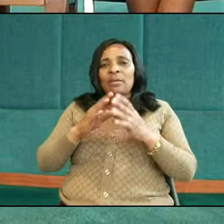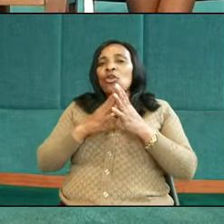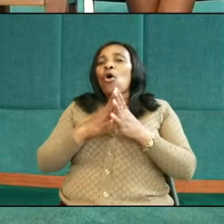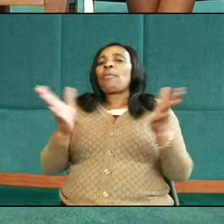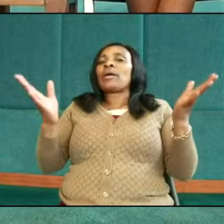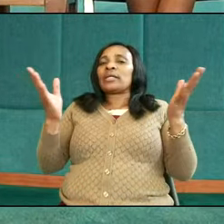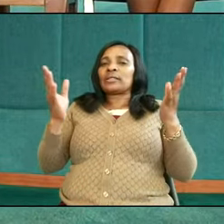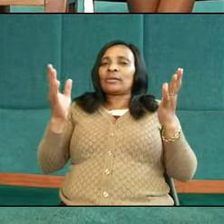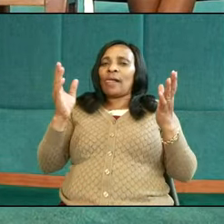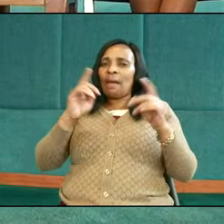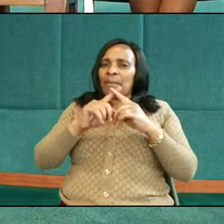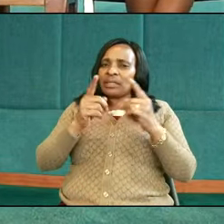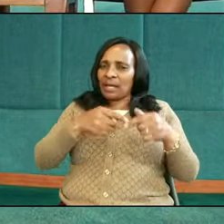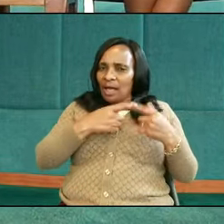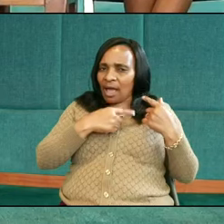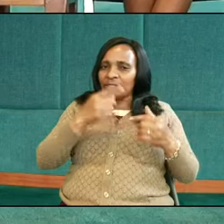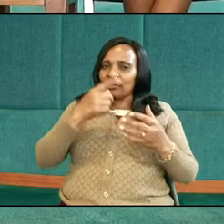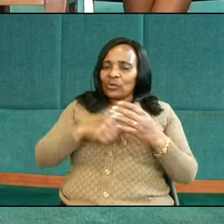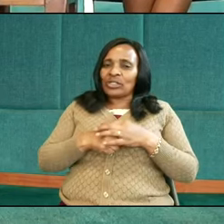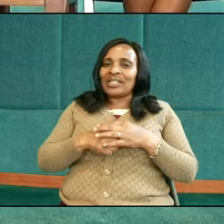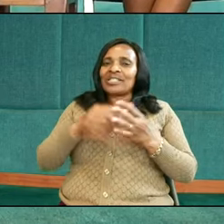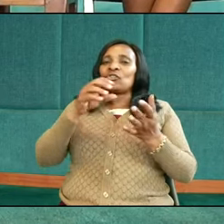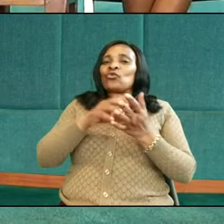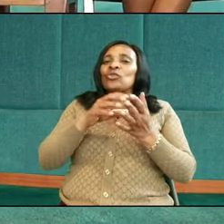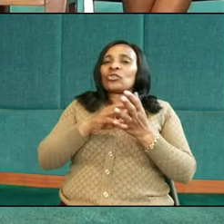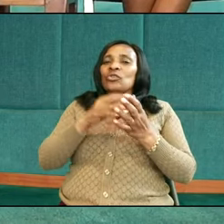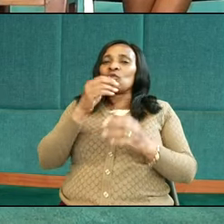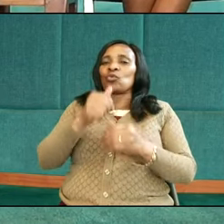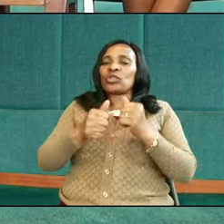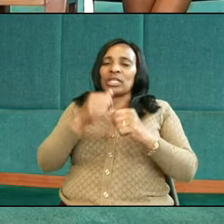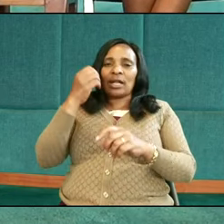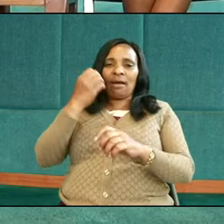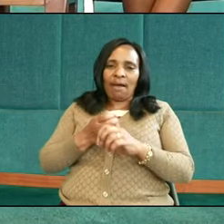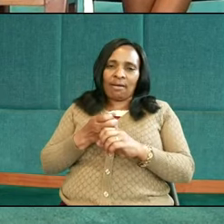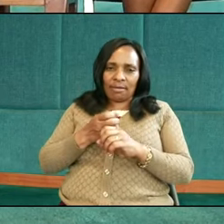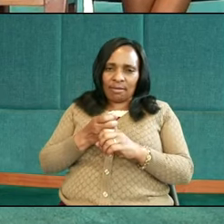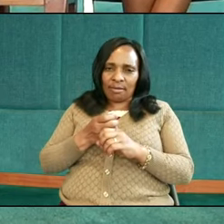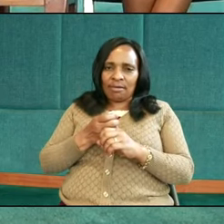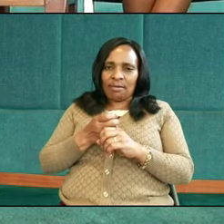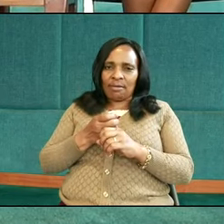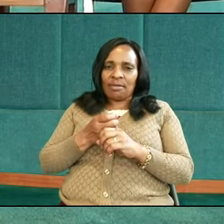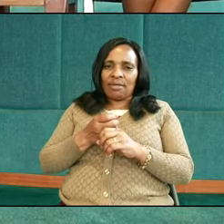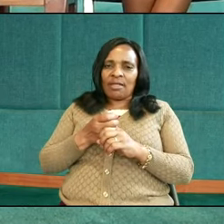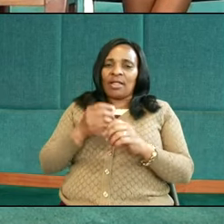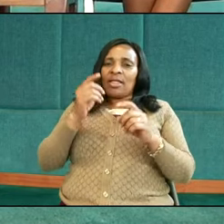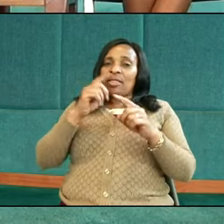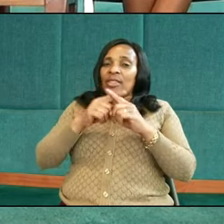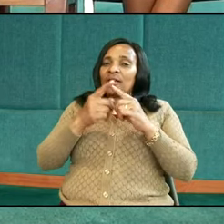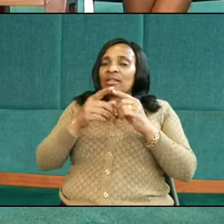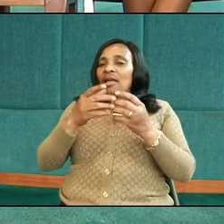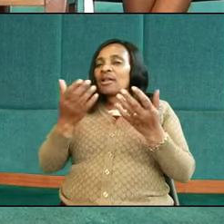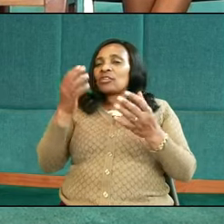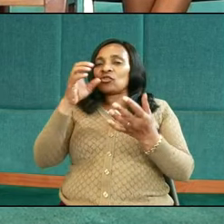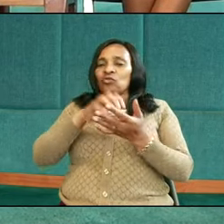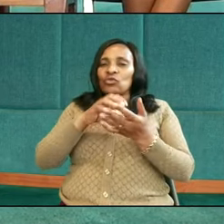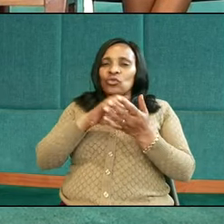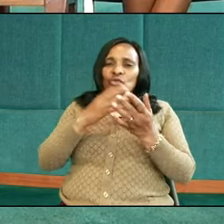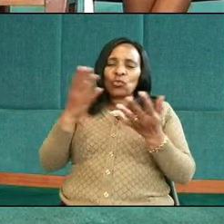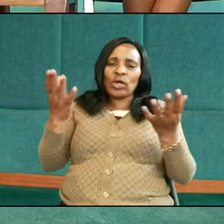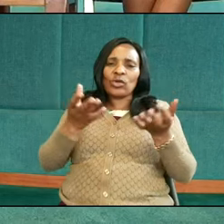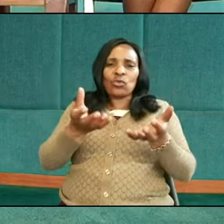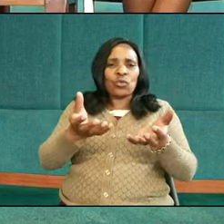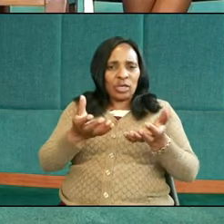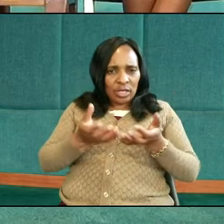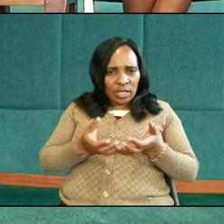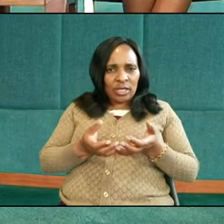think at the heart of it, what we're trying to say is that there are situations that are difficult, you know? And there are situations where you need to be able